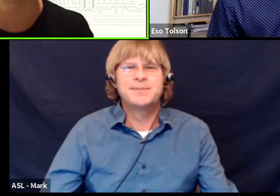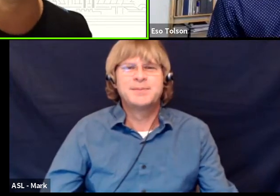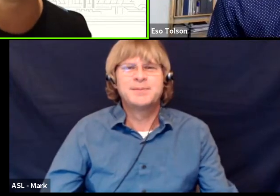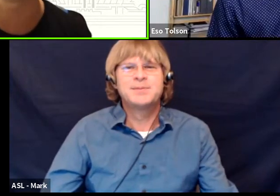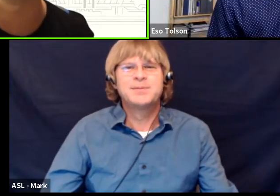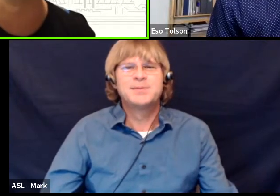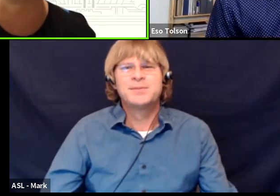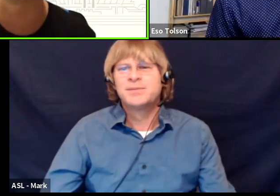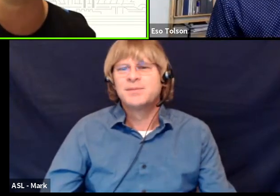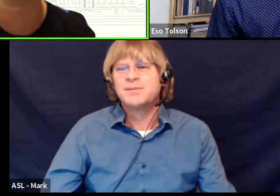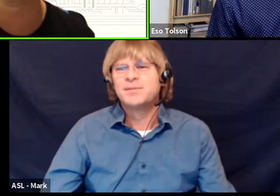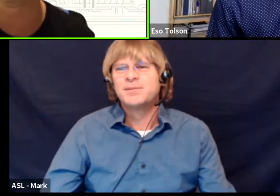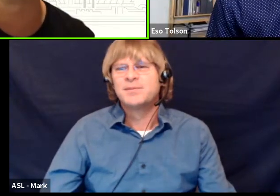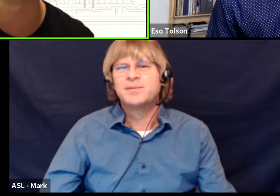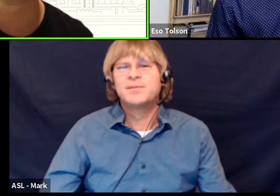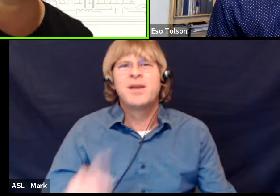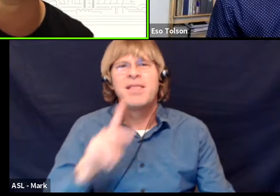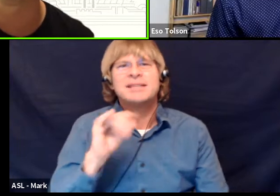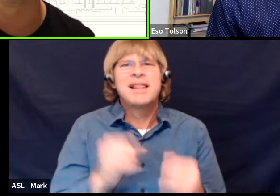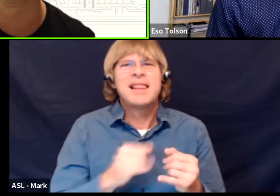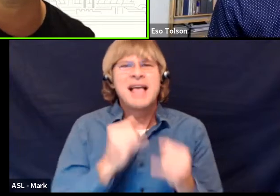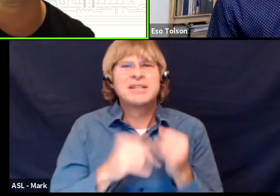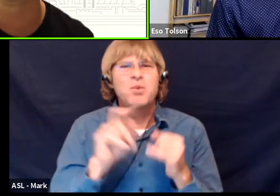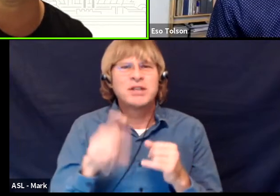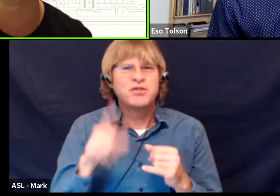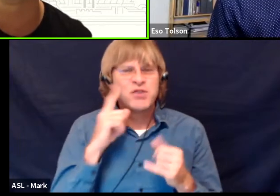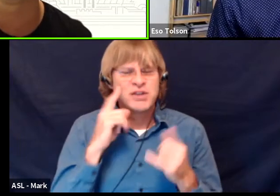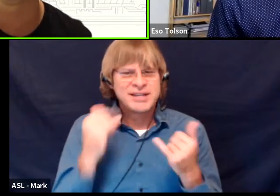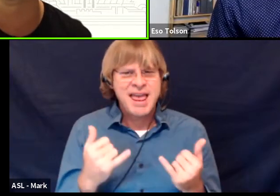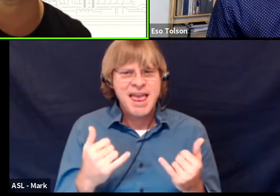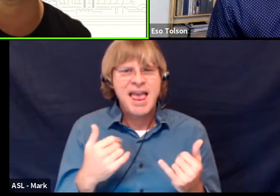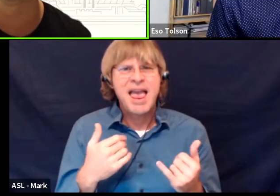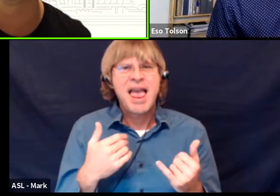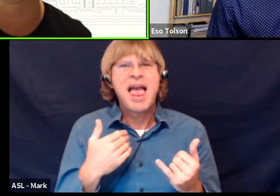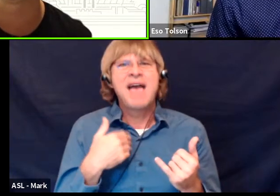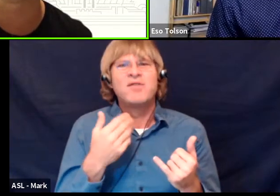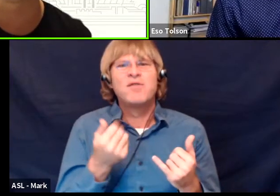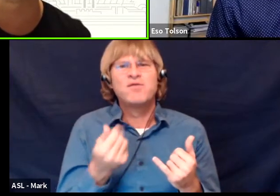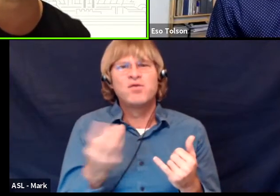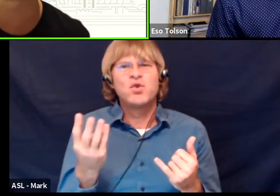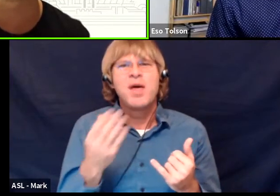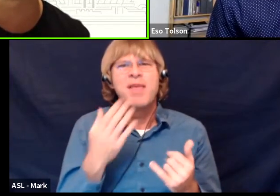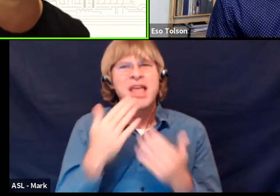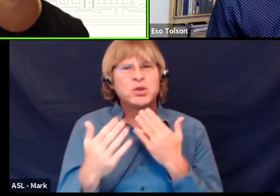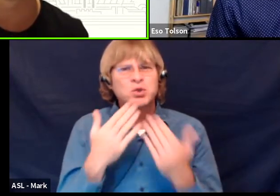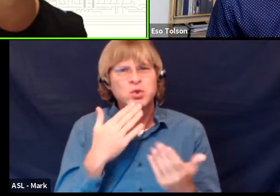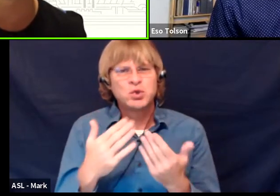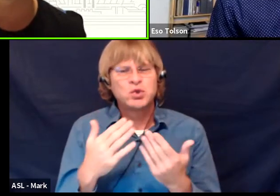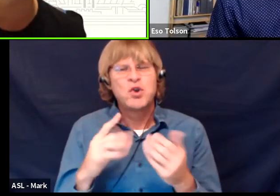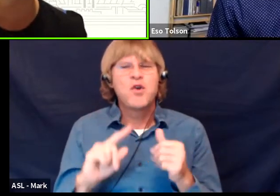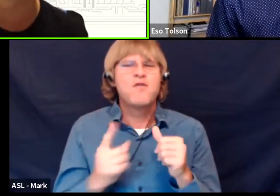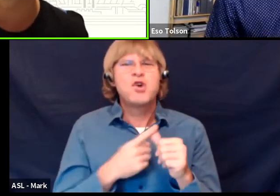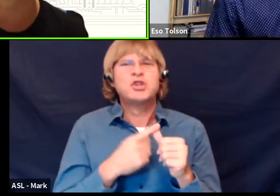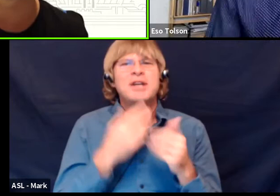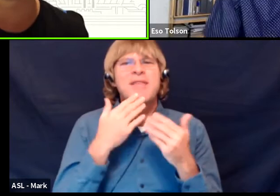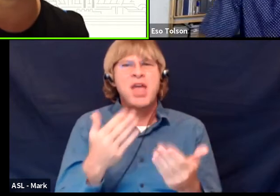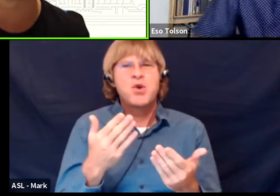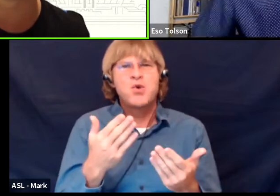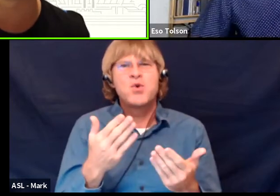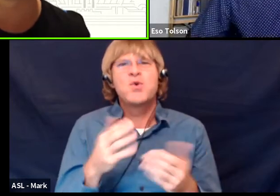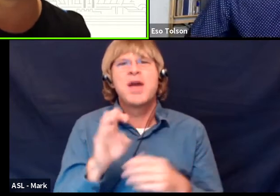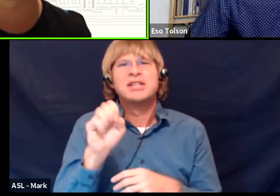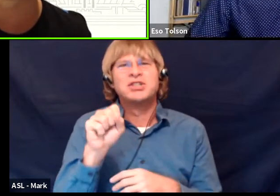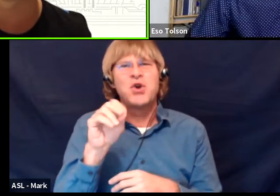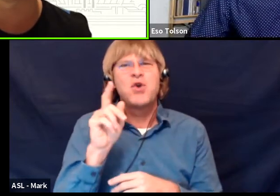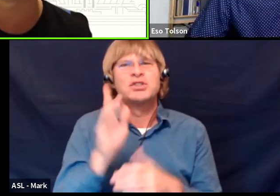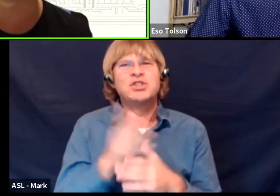Awesome. That was great. So that's going to be our last question for the day. I do have a few thank yous. First and foremost, thank you so much, Eso,